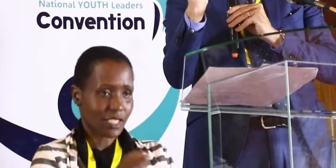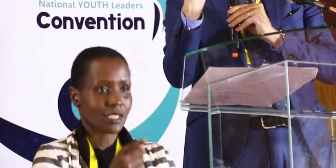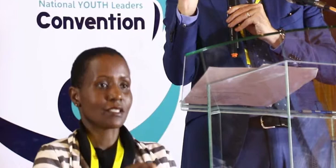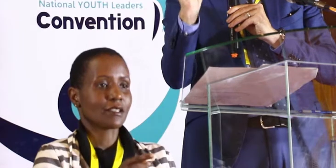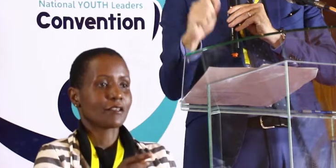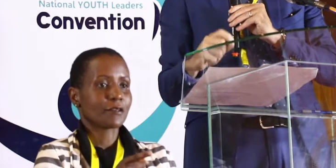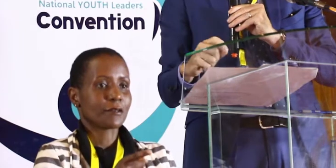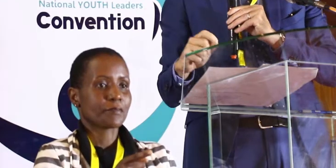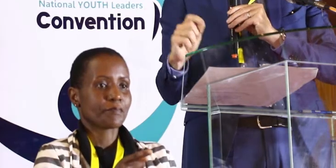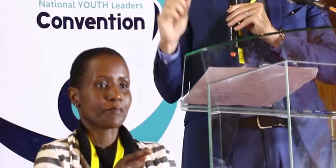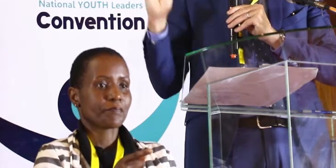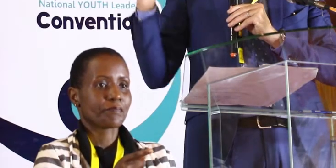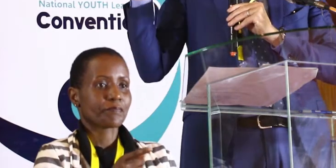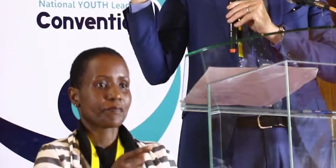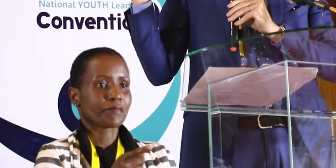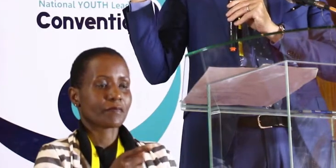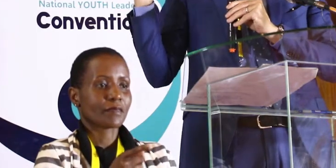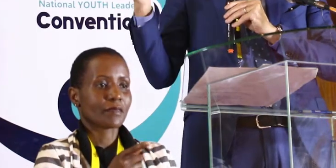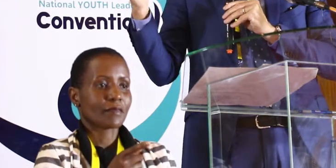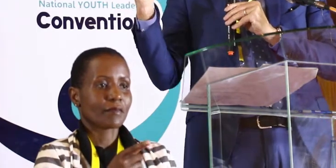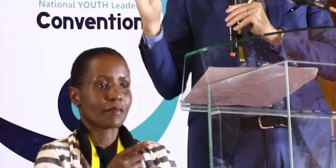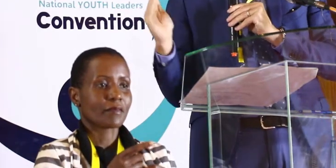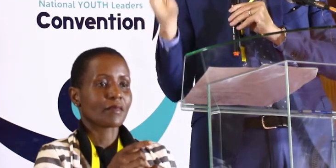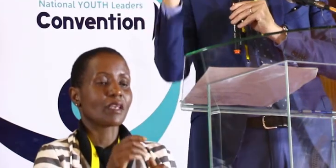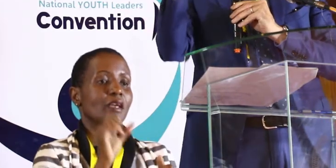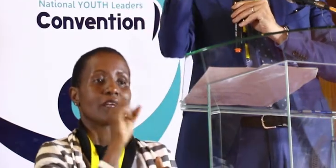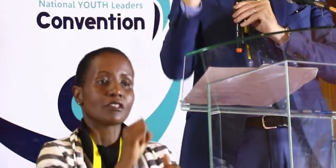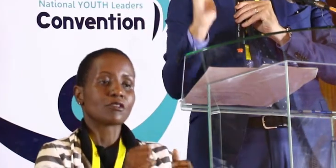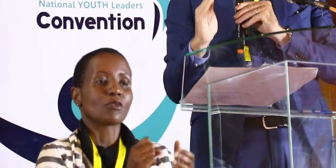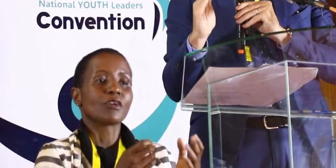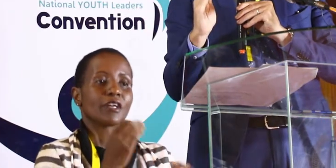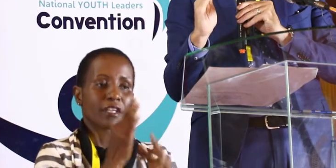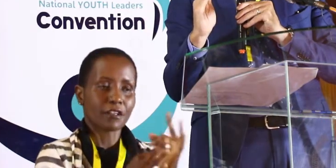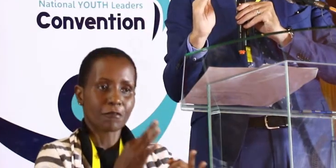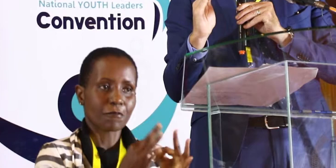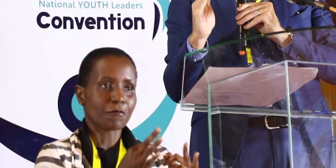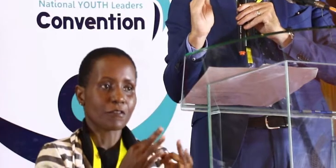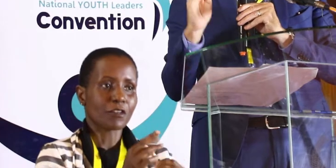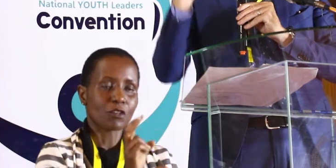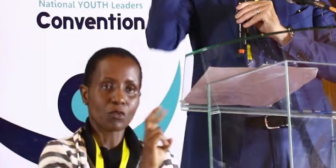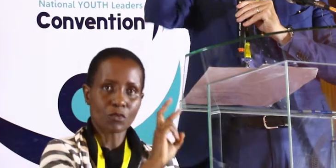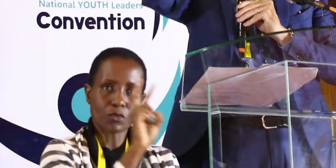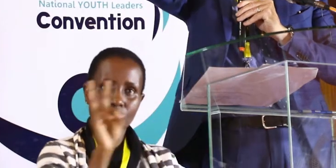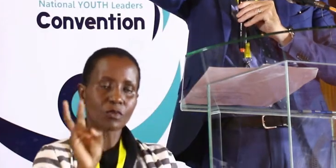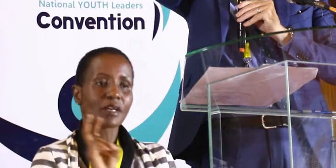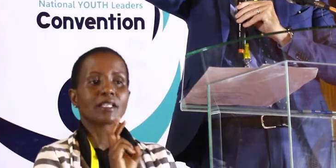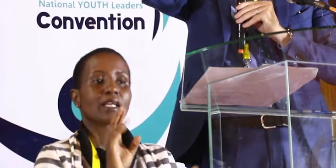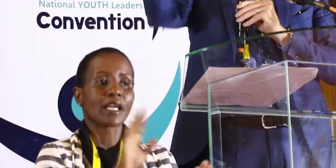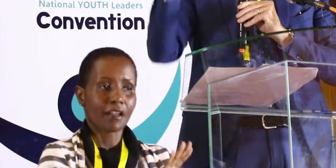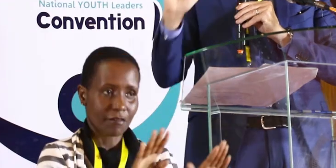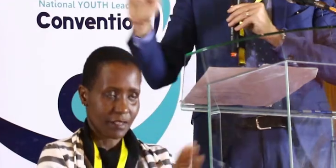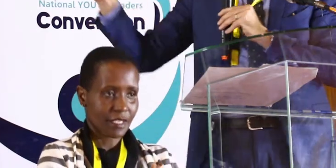is the most strategic one. So going across all configuration for